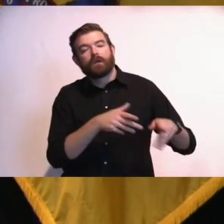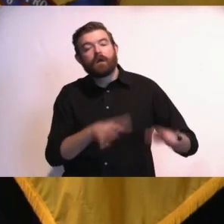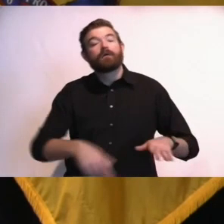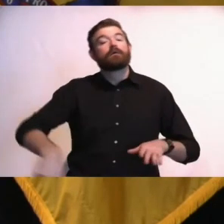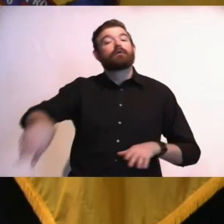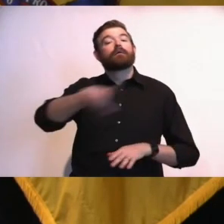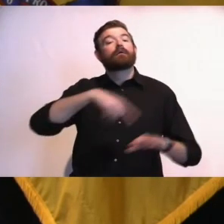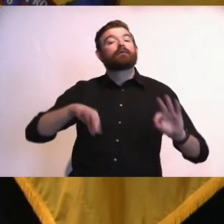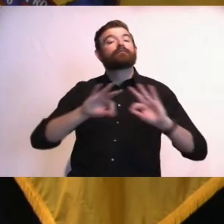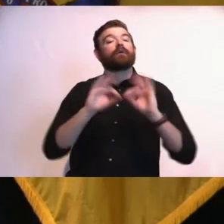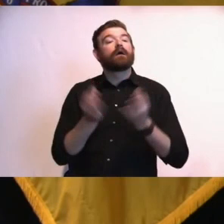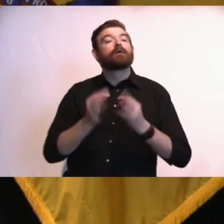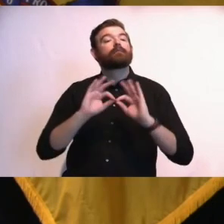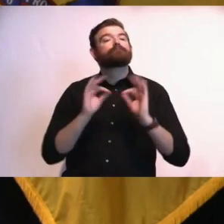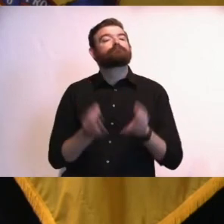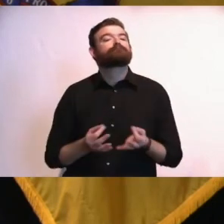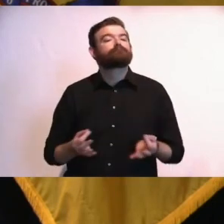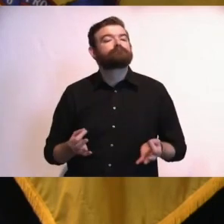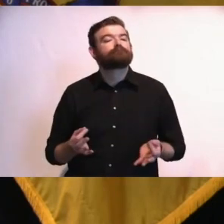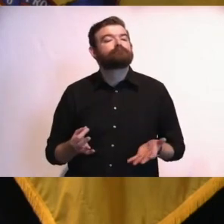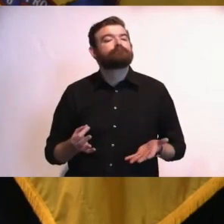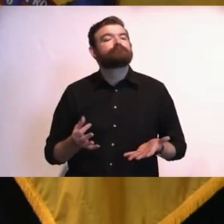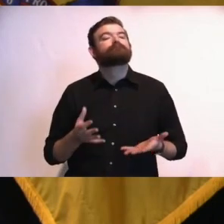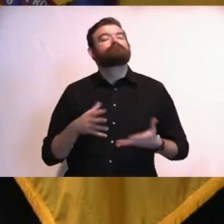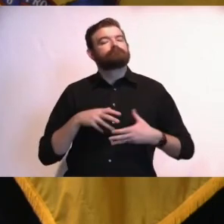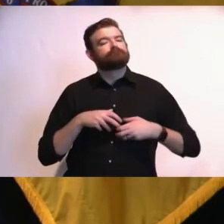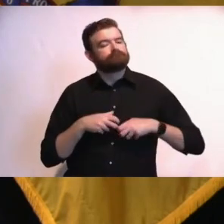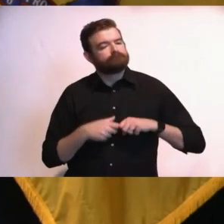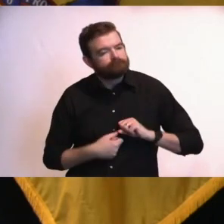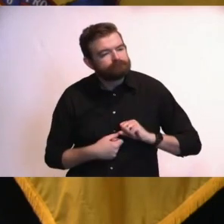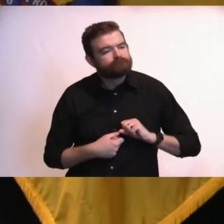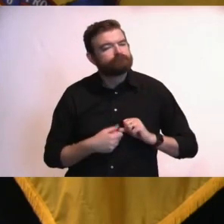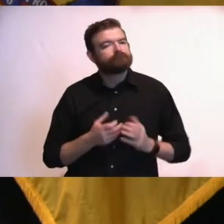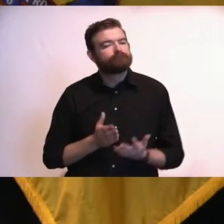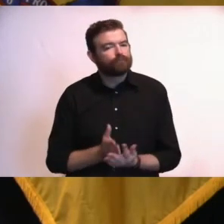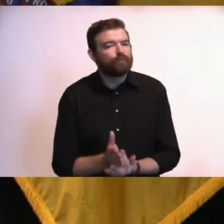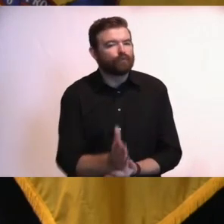direction for the blessed loved ones who are left behind.